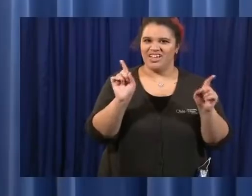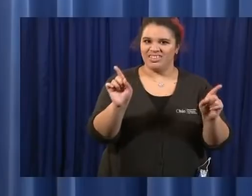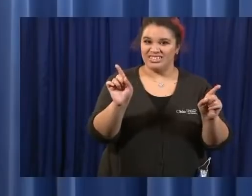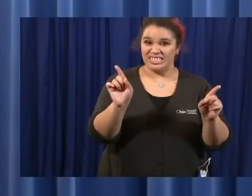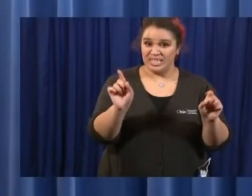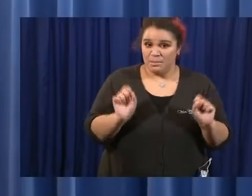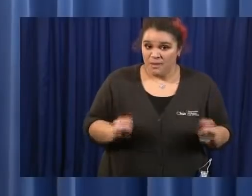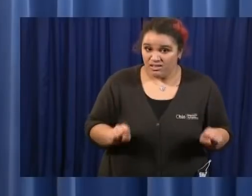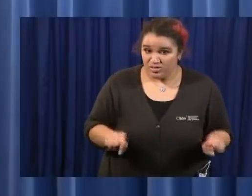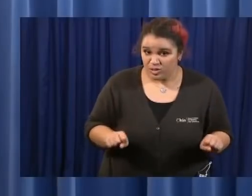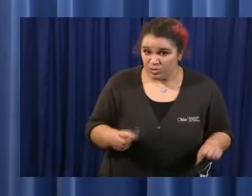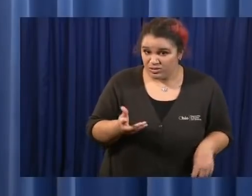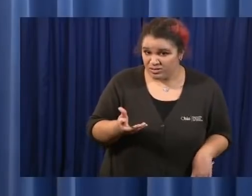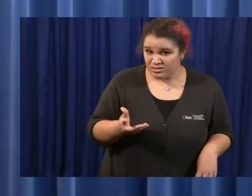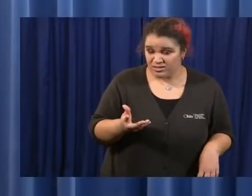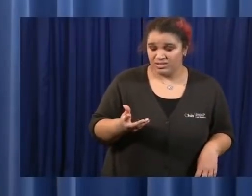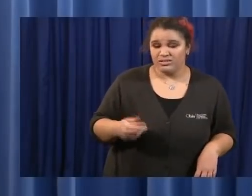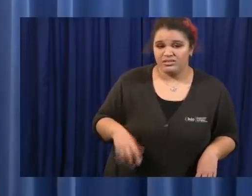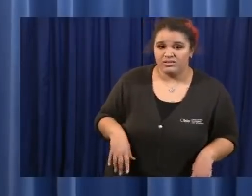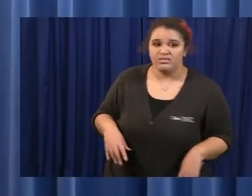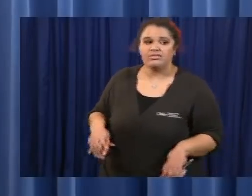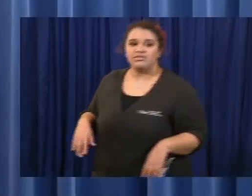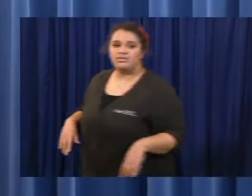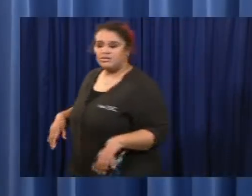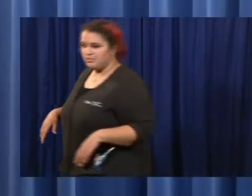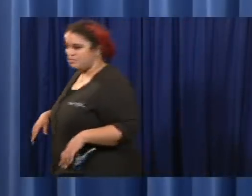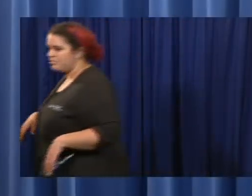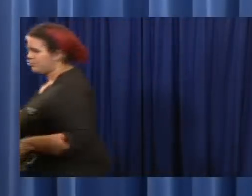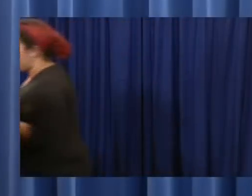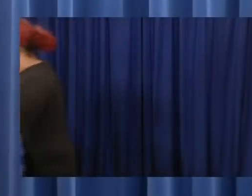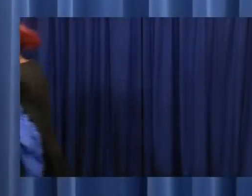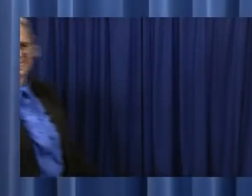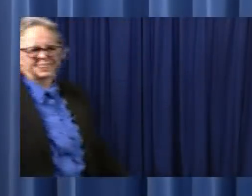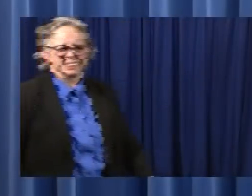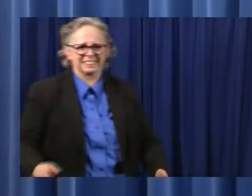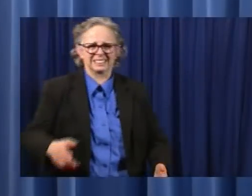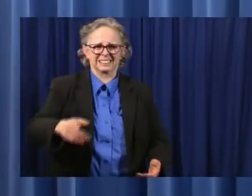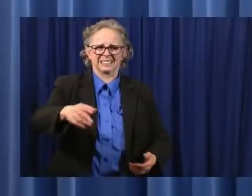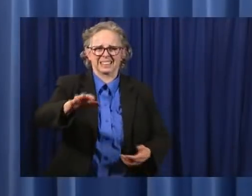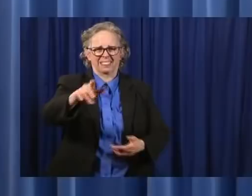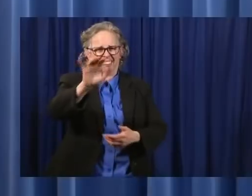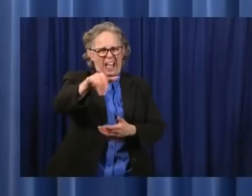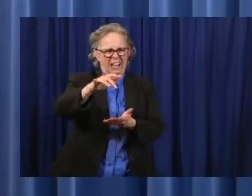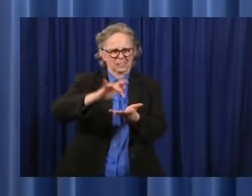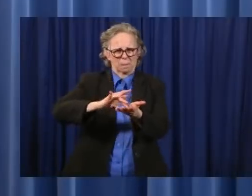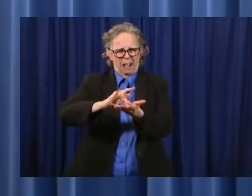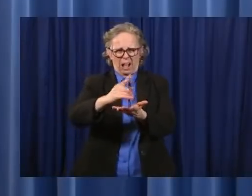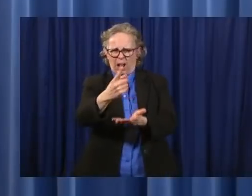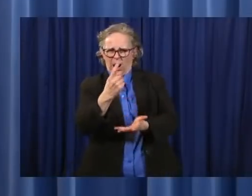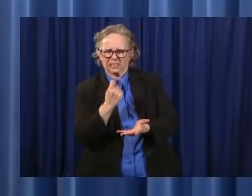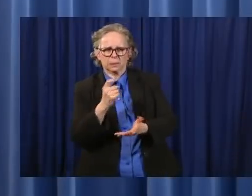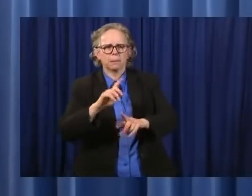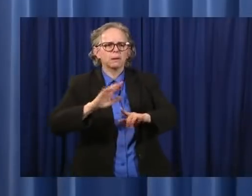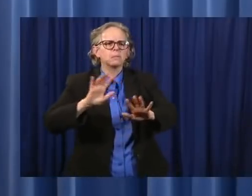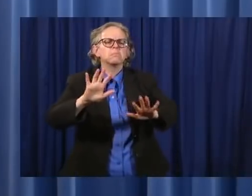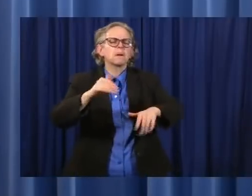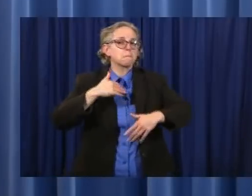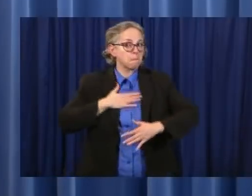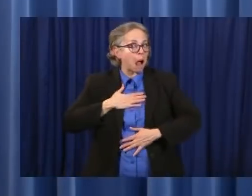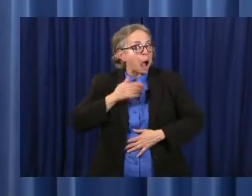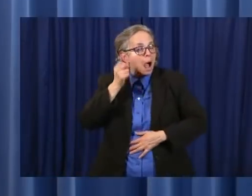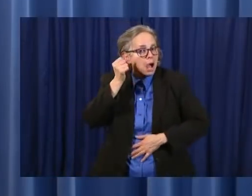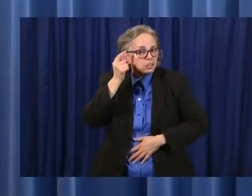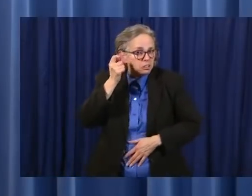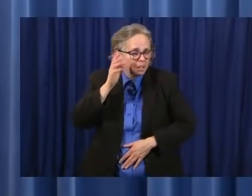That's more a medical question, but what it's been explained to me is that once the